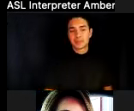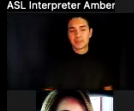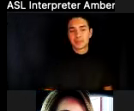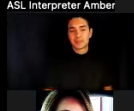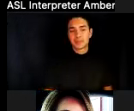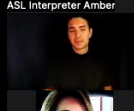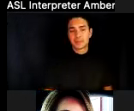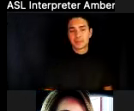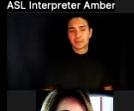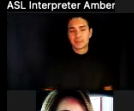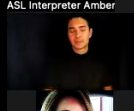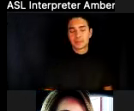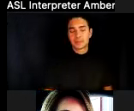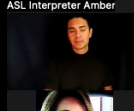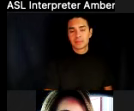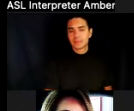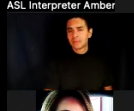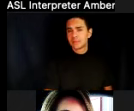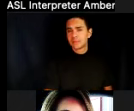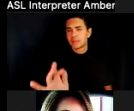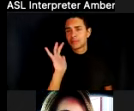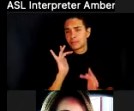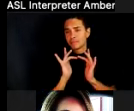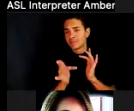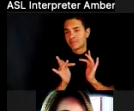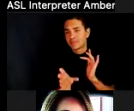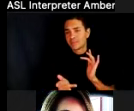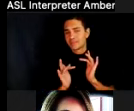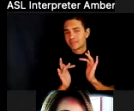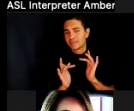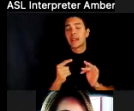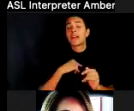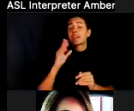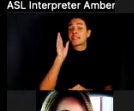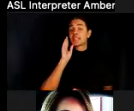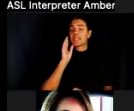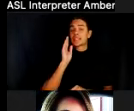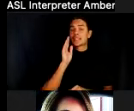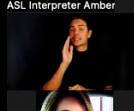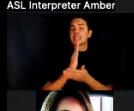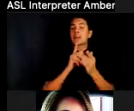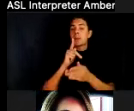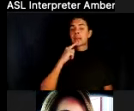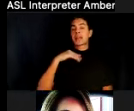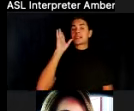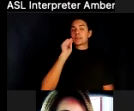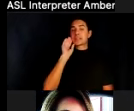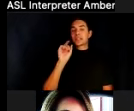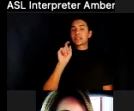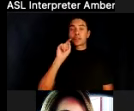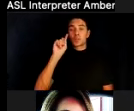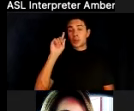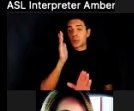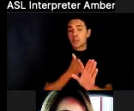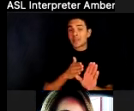like personally, I've experienced sexual harassment before, so that anxiety is real